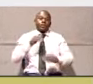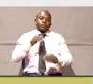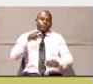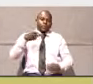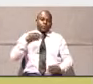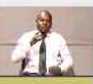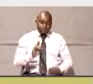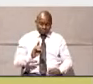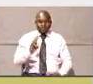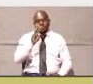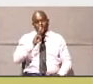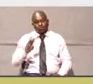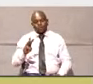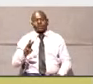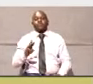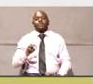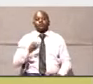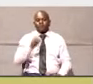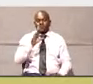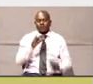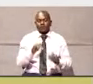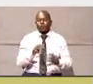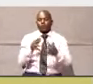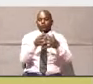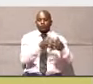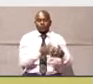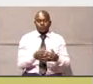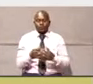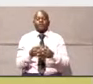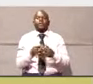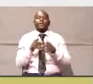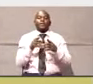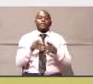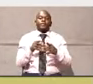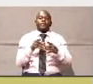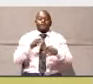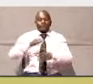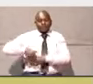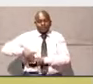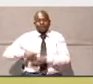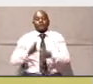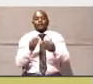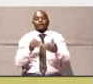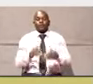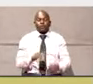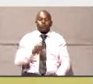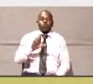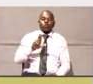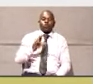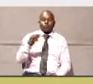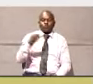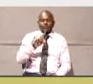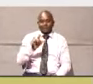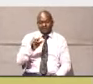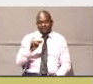ministry at Western Seminary, USA, and was also made a canon in 2007 by Bishop Elia Paul Luzinda Chesitong. He